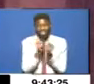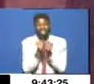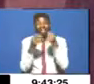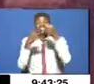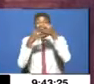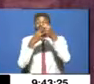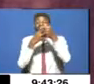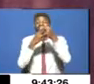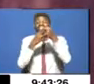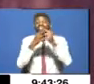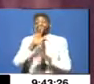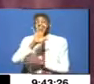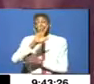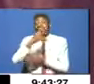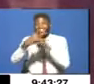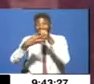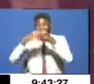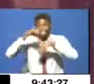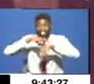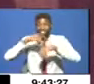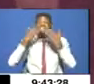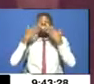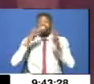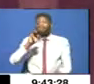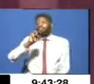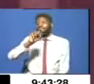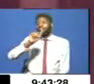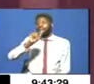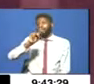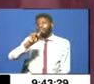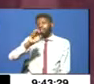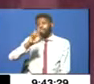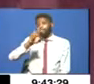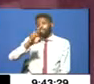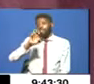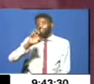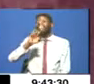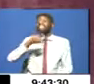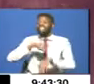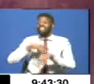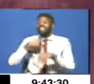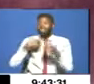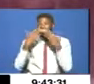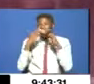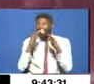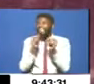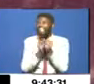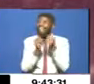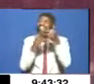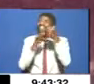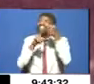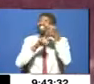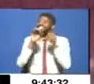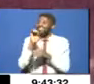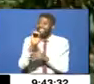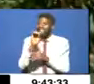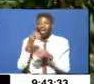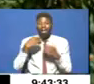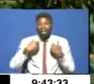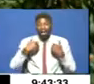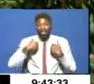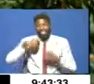1959, when I finished in Makerere, or 1960, when I finished there, there was no degree